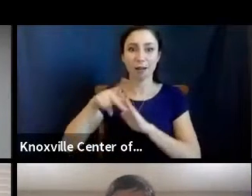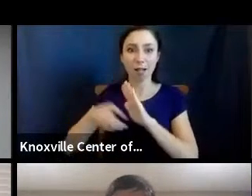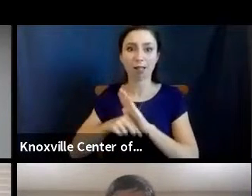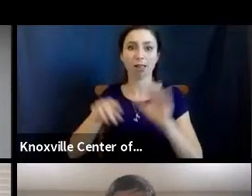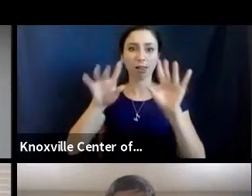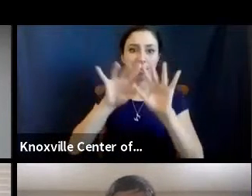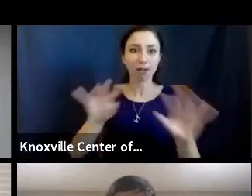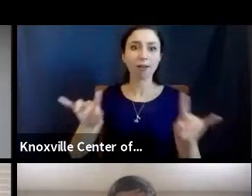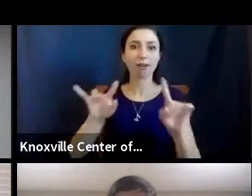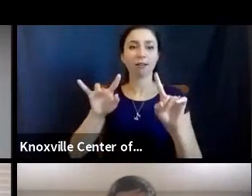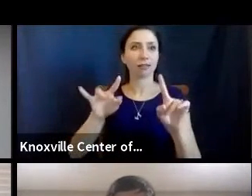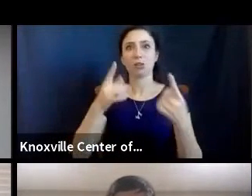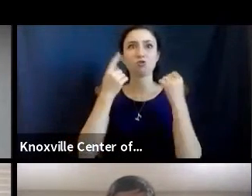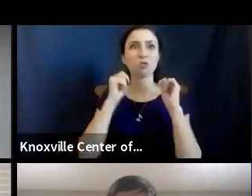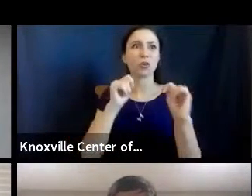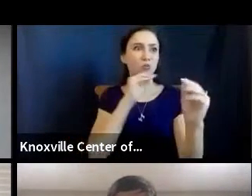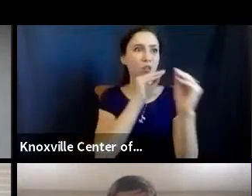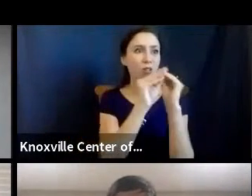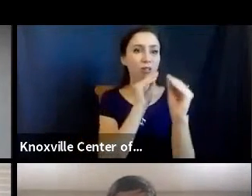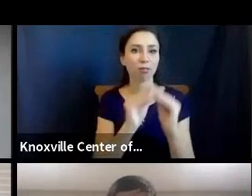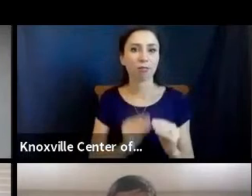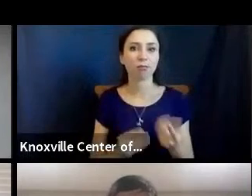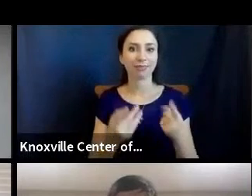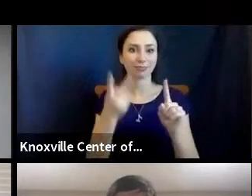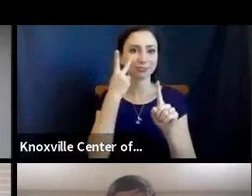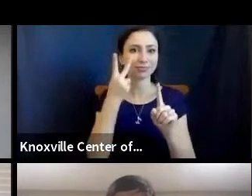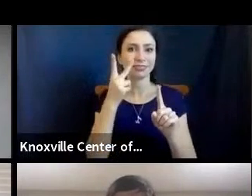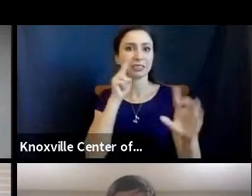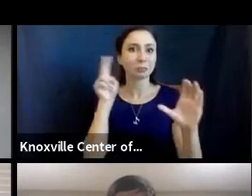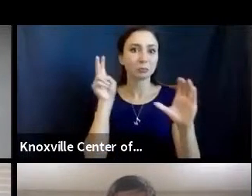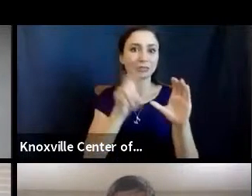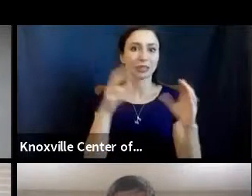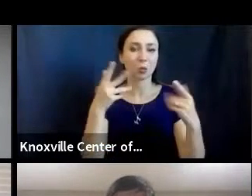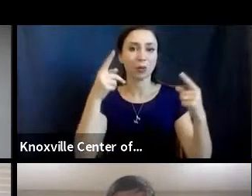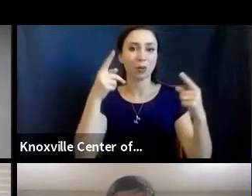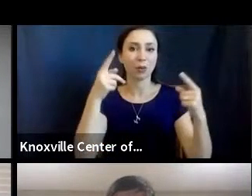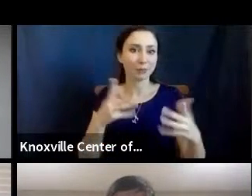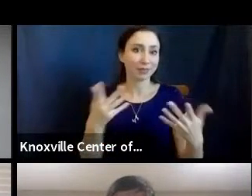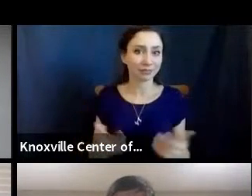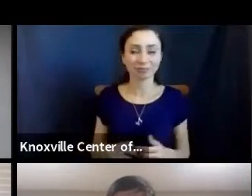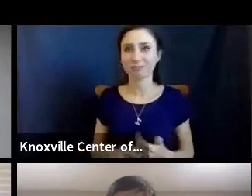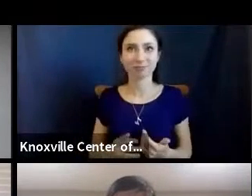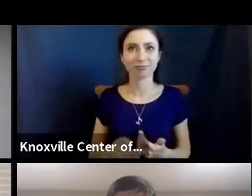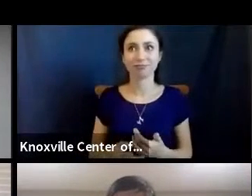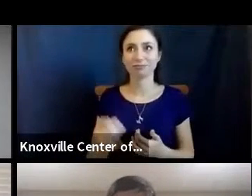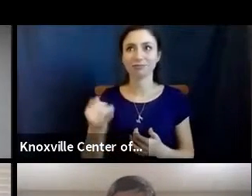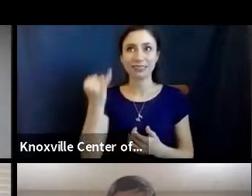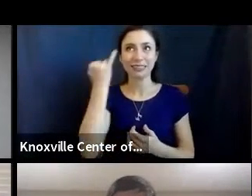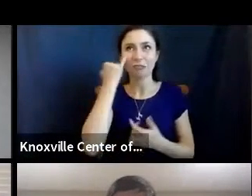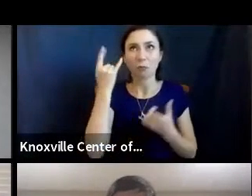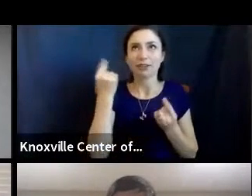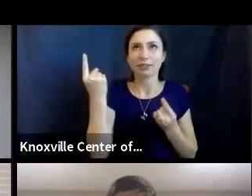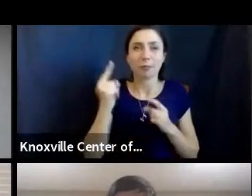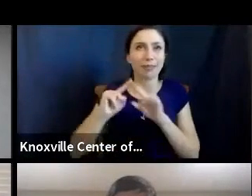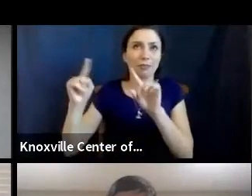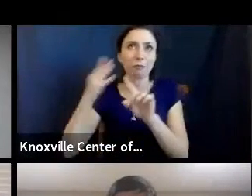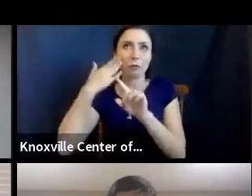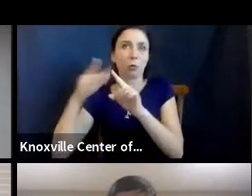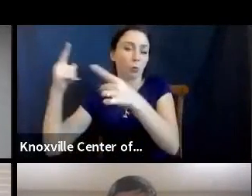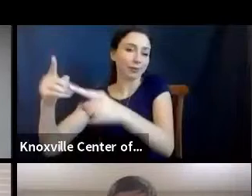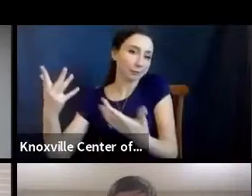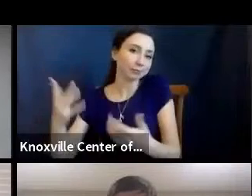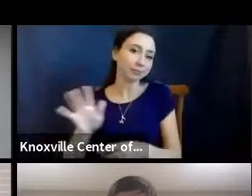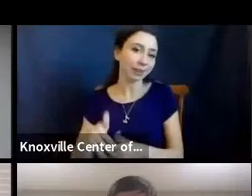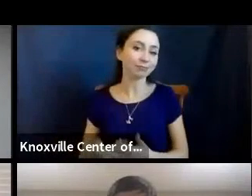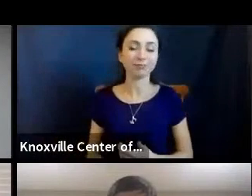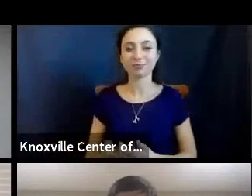into place and piece them out without a Doppler Knoxville, as you said, Doppler Knoxville. My pleasure. Thank you for having me. All right,